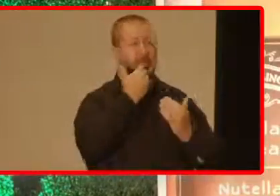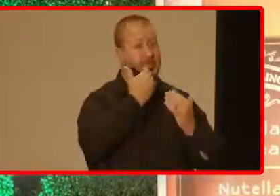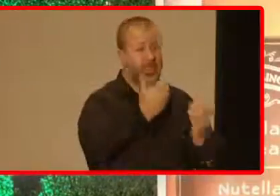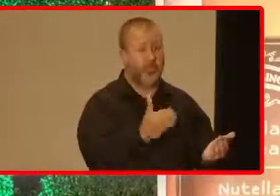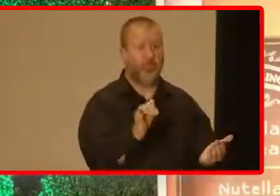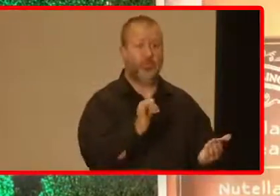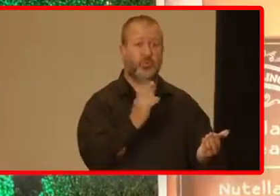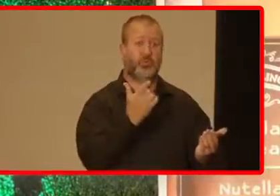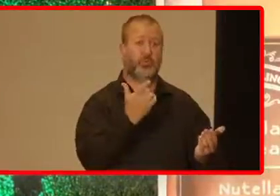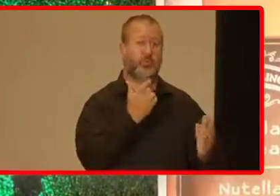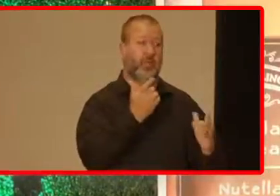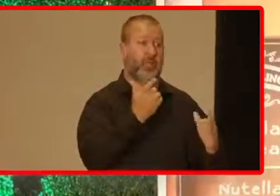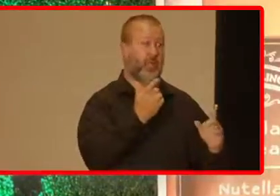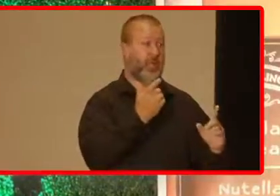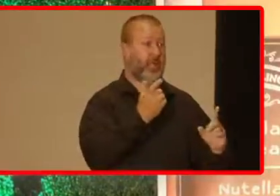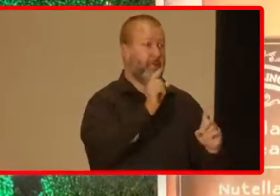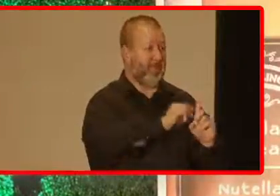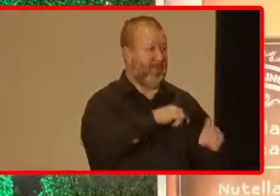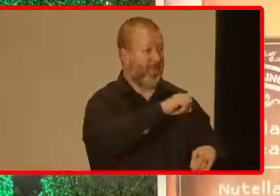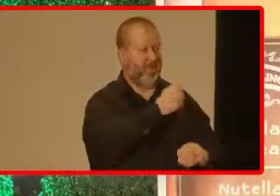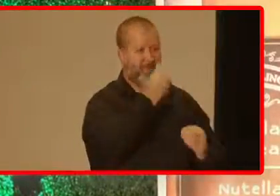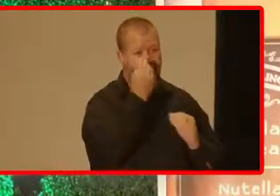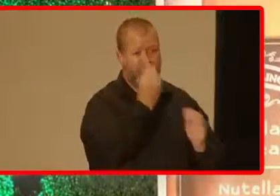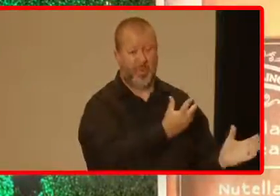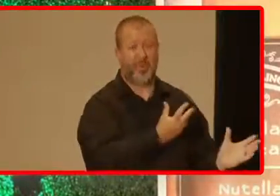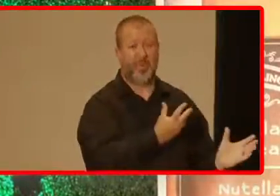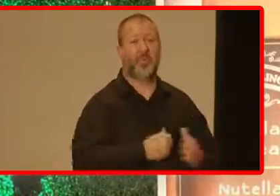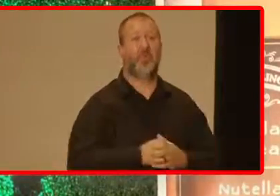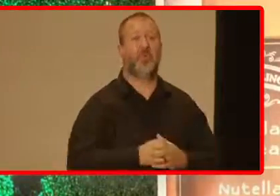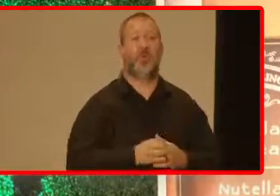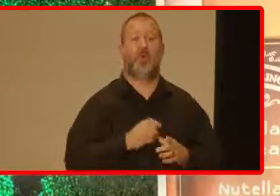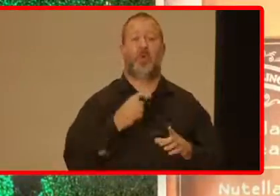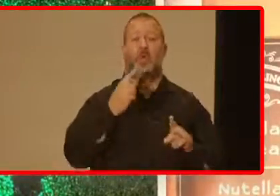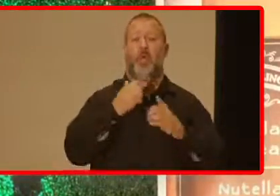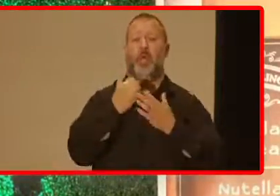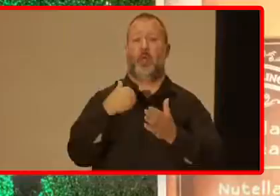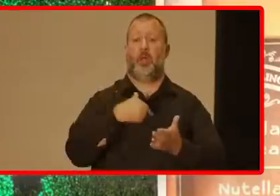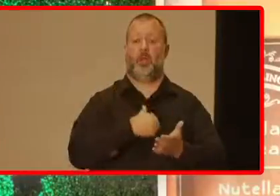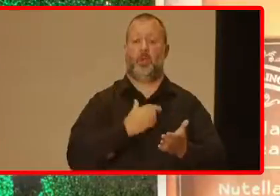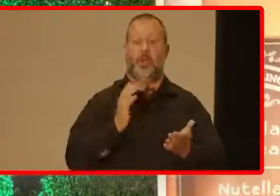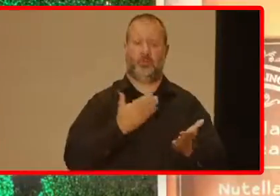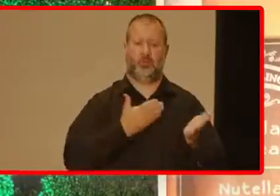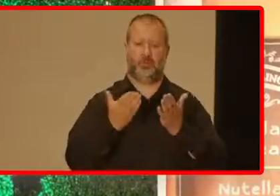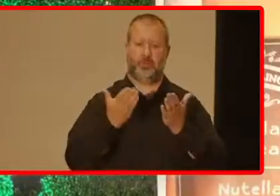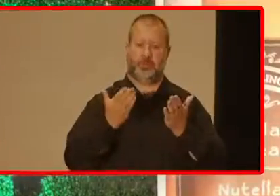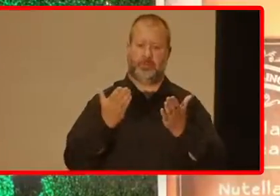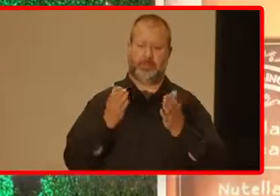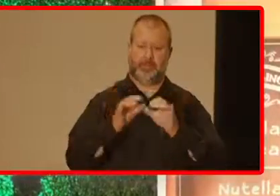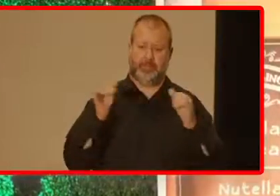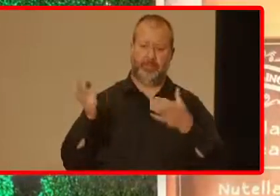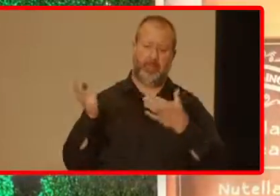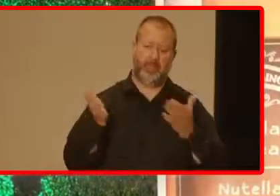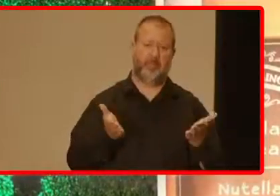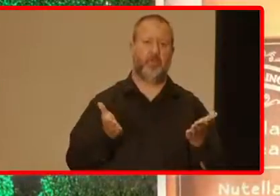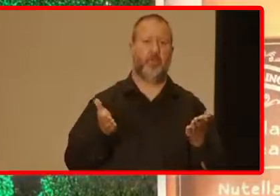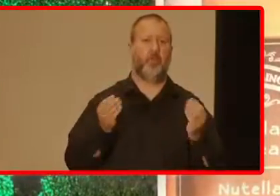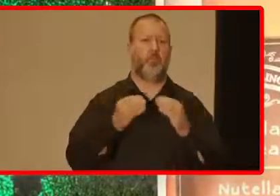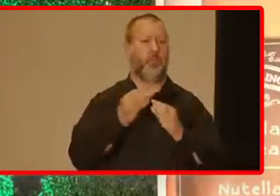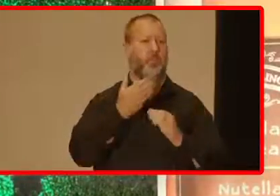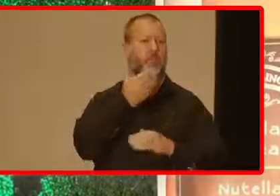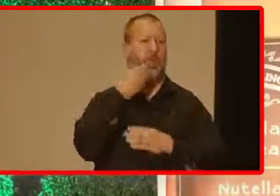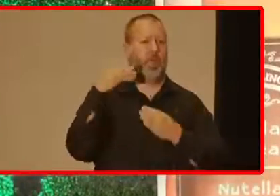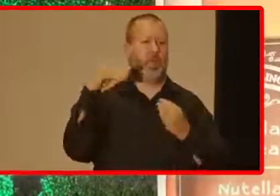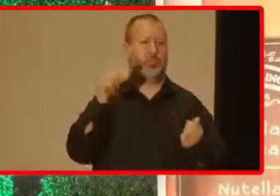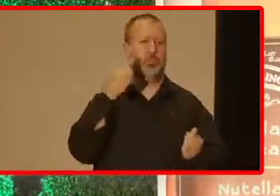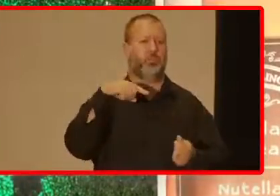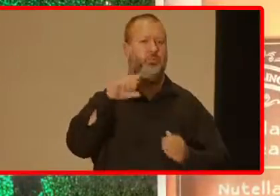give them heck, let them know, and help to make the service delivery system become better for